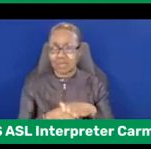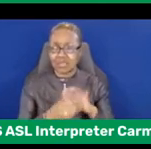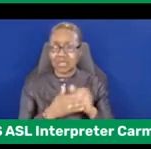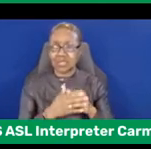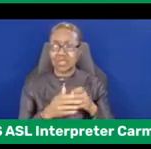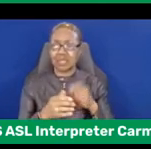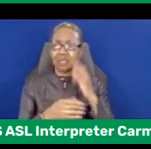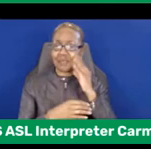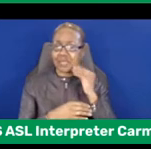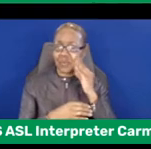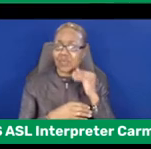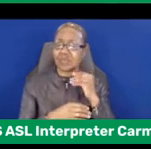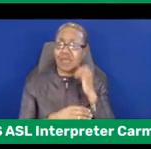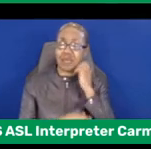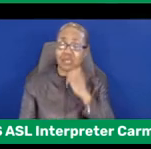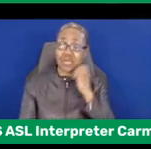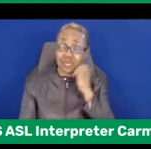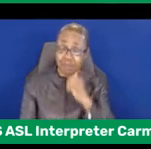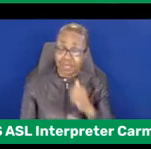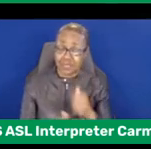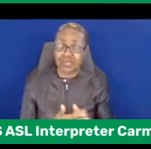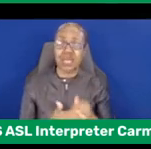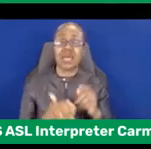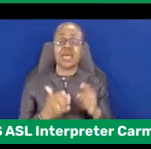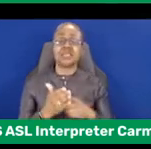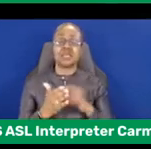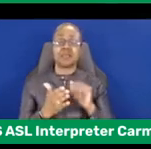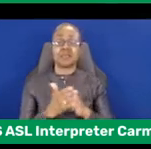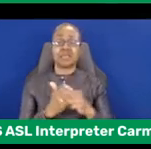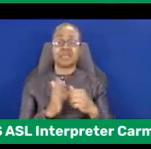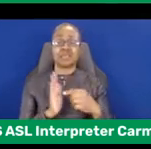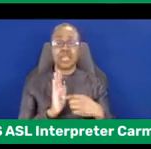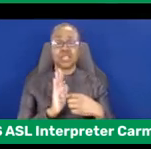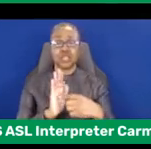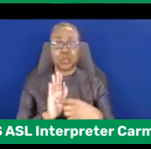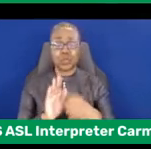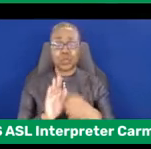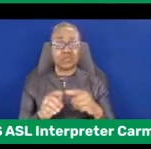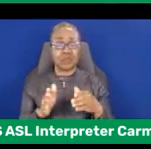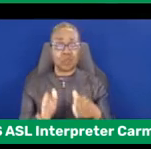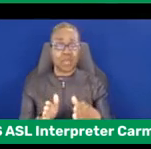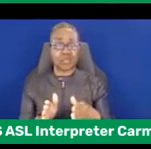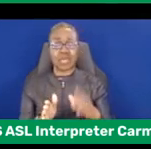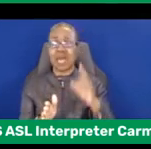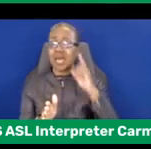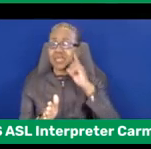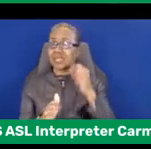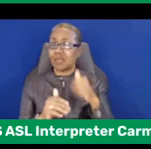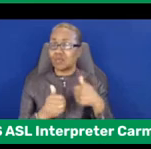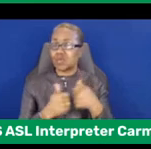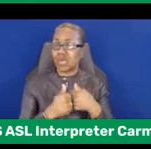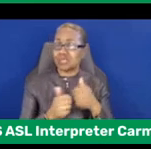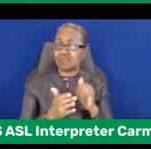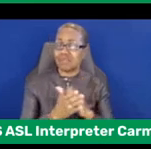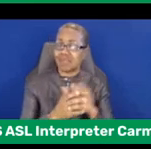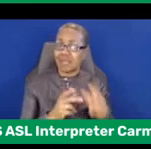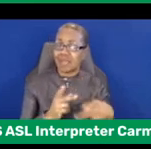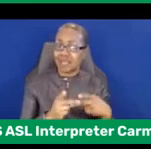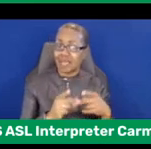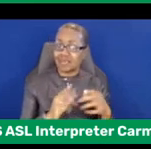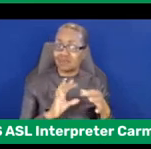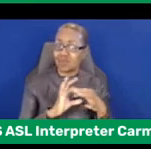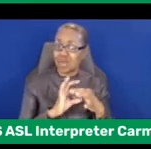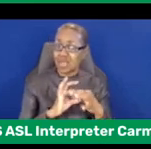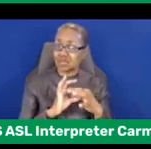on a day-to-day basis. And sometimes that does get projected in different ways. I think the other challenge of that kind of